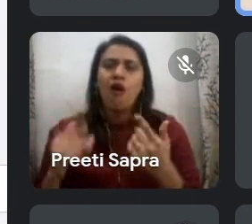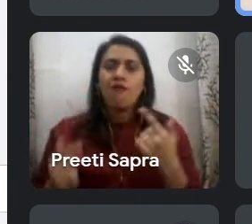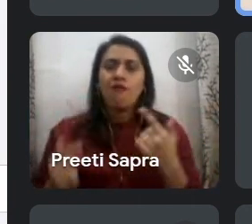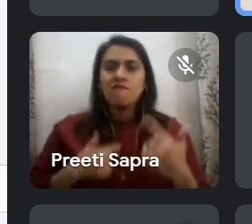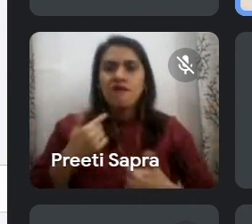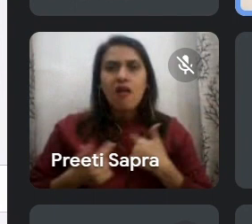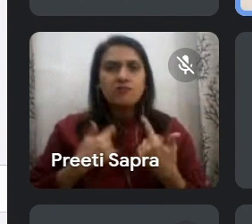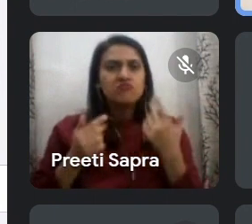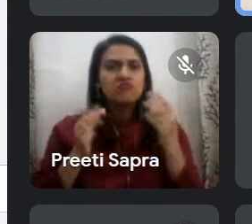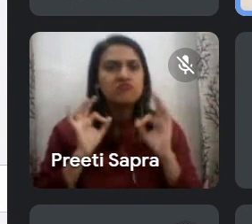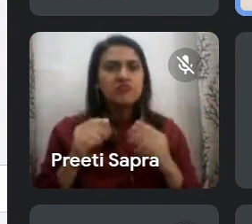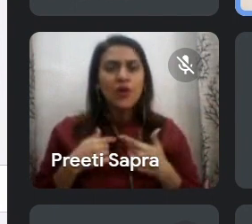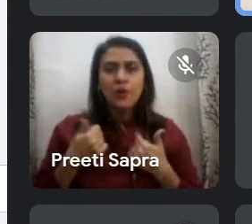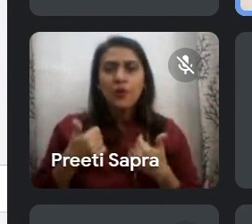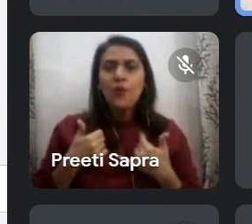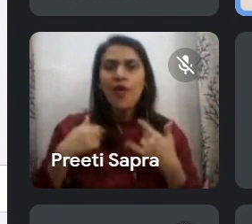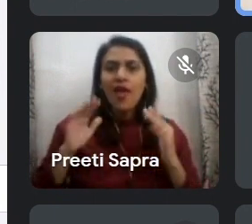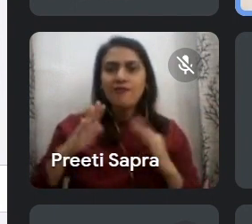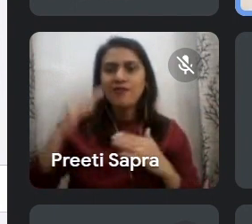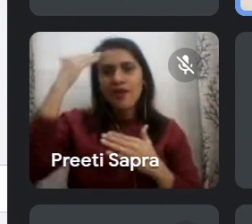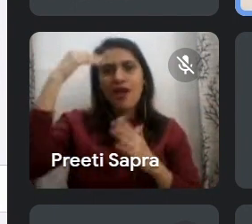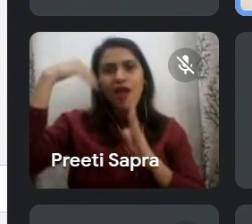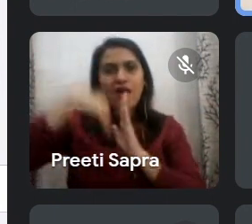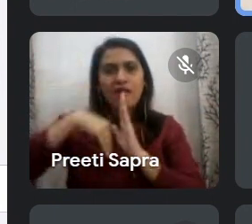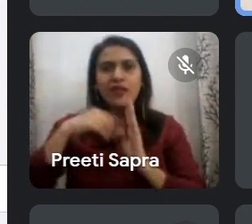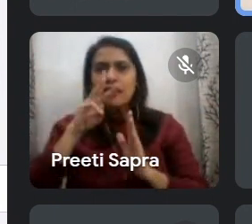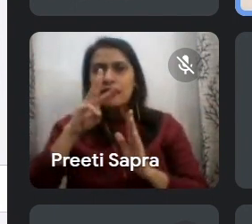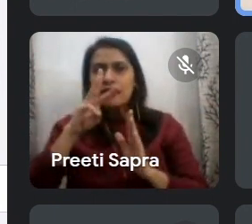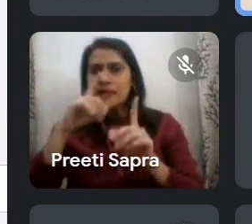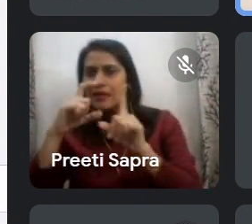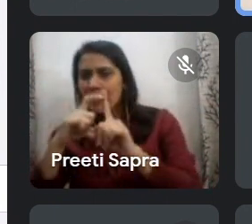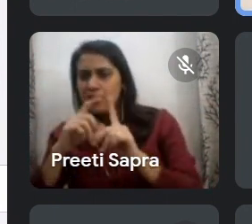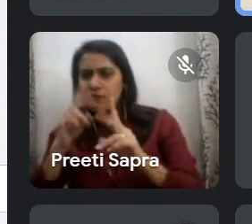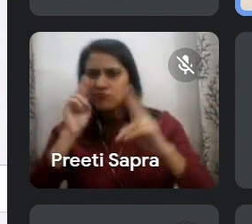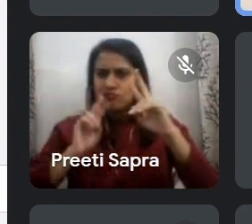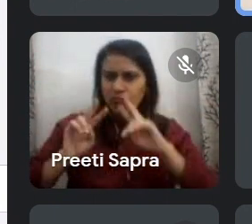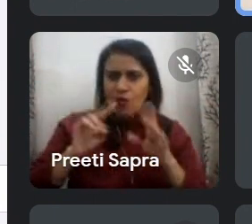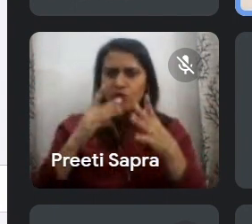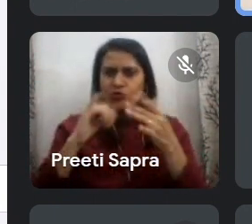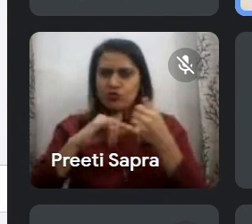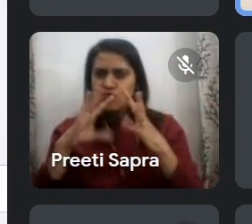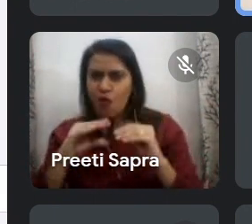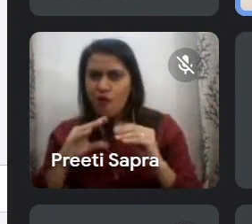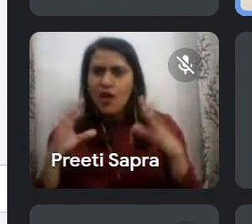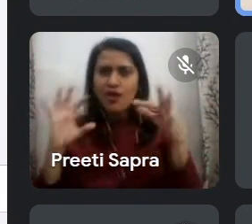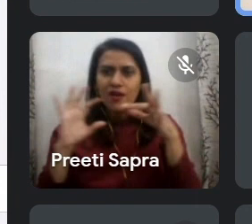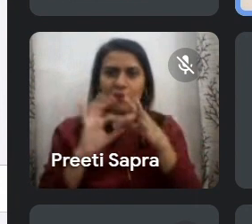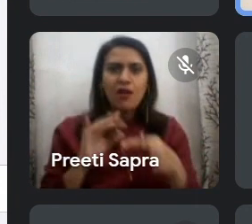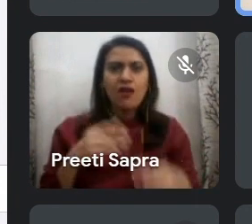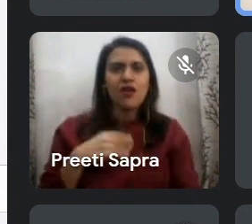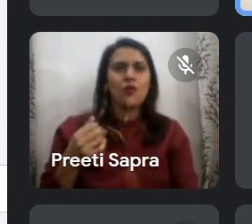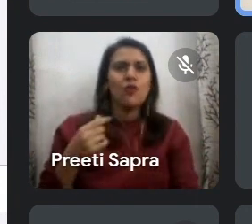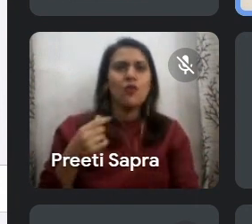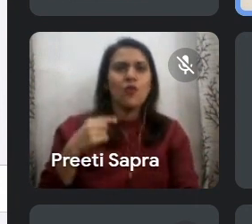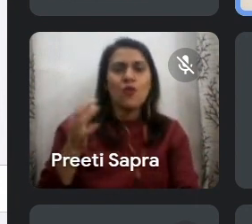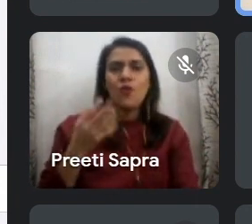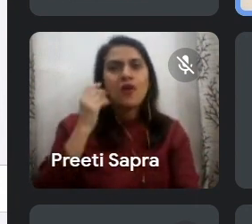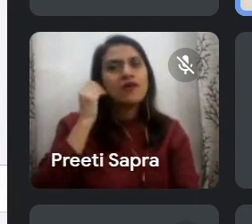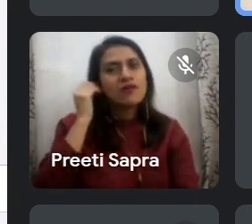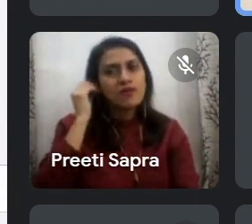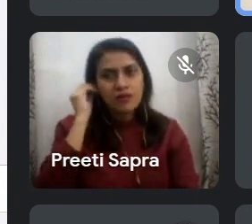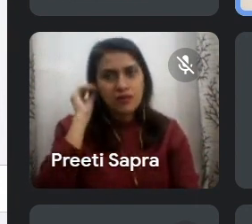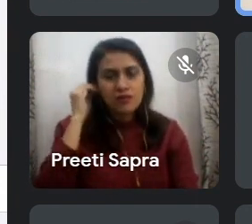at how good I'm at like 3D visualization and 3D softwares and stuff. And that's when I learned a software